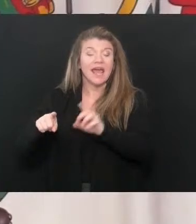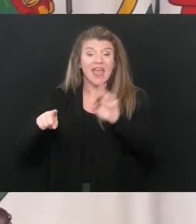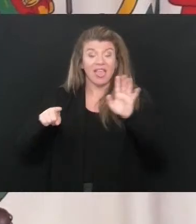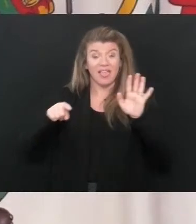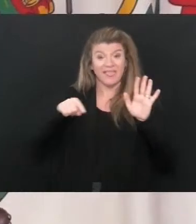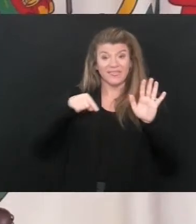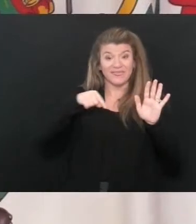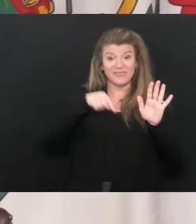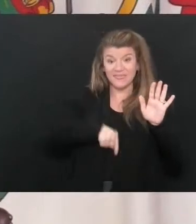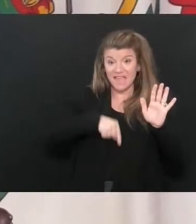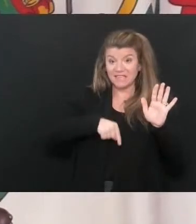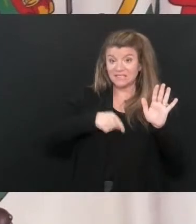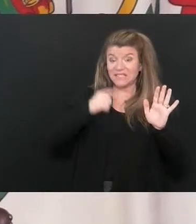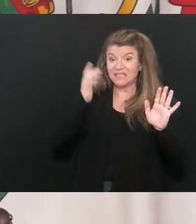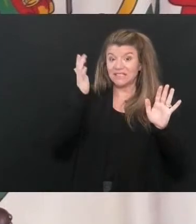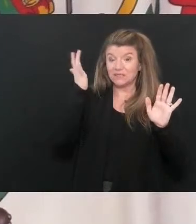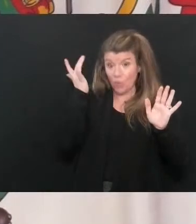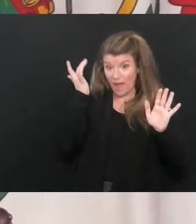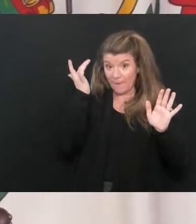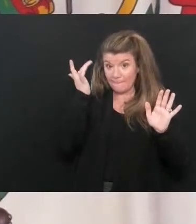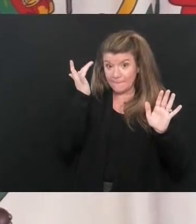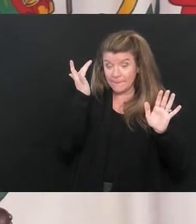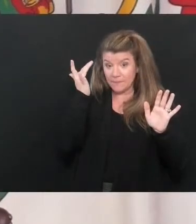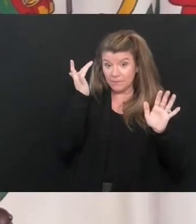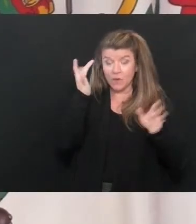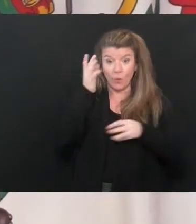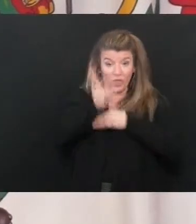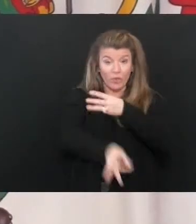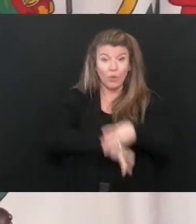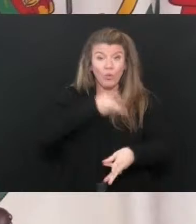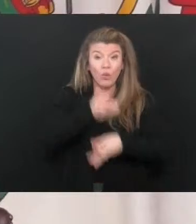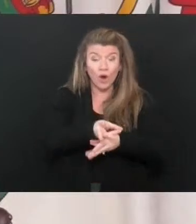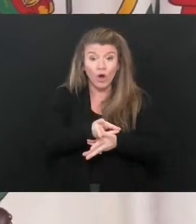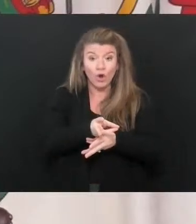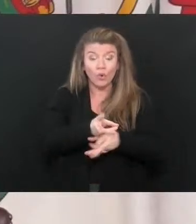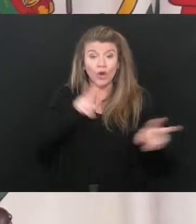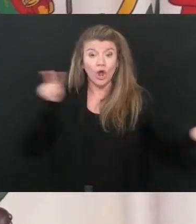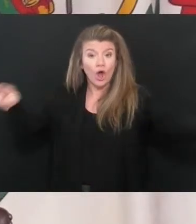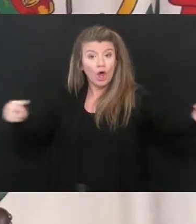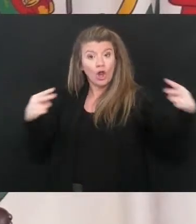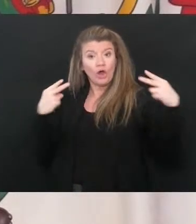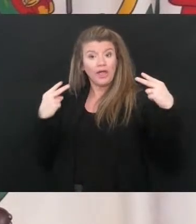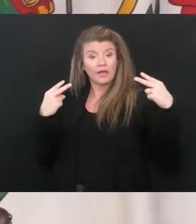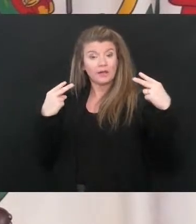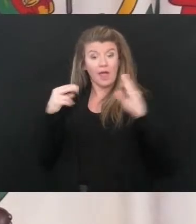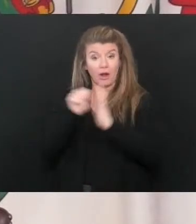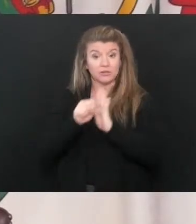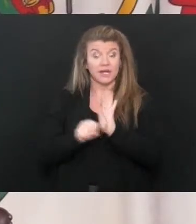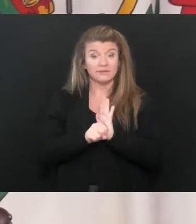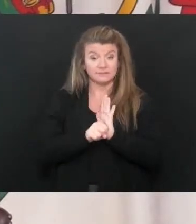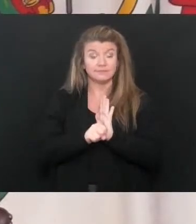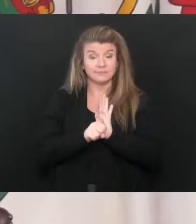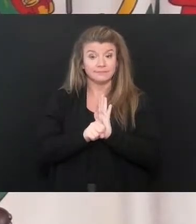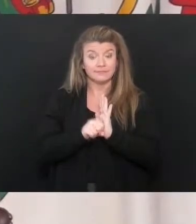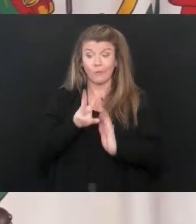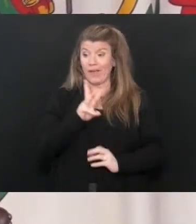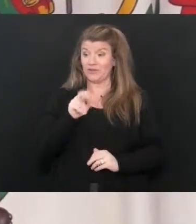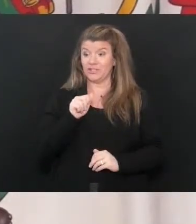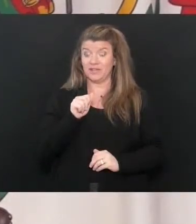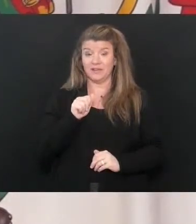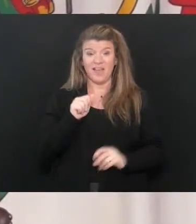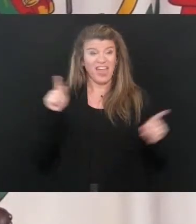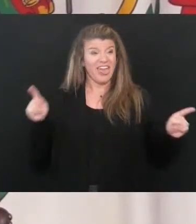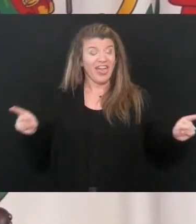this is why, with the world looking at West Virginia and saying how great